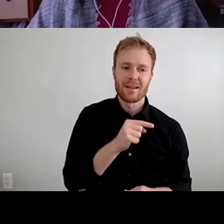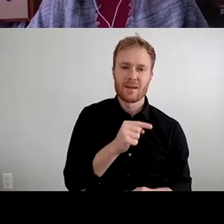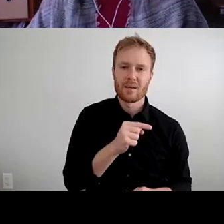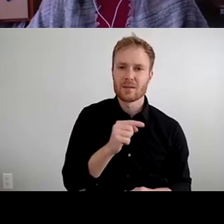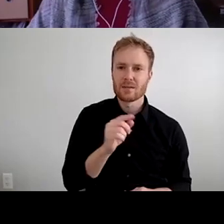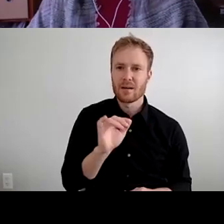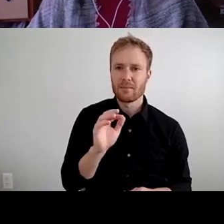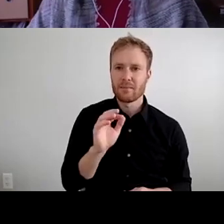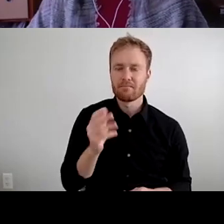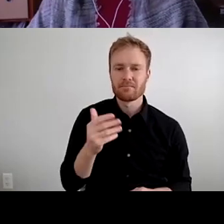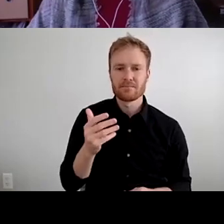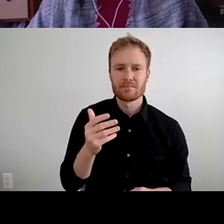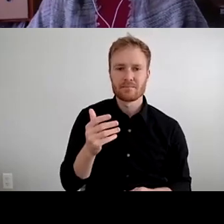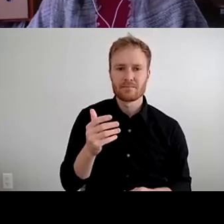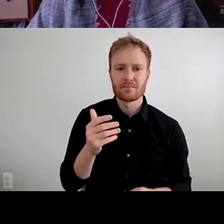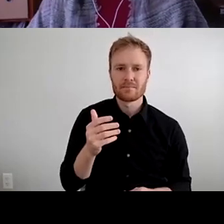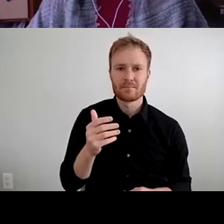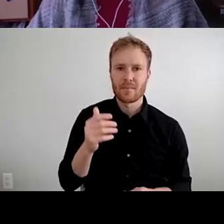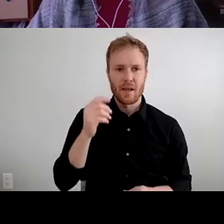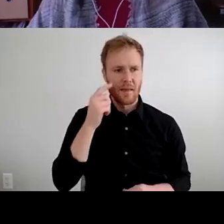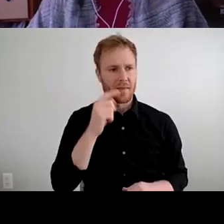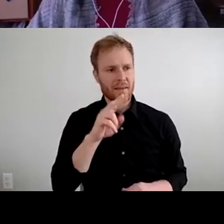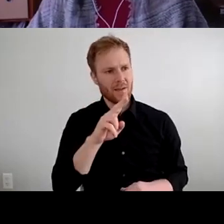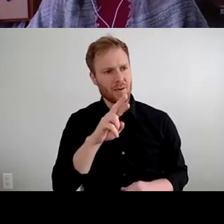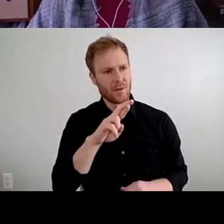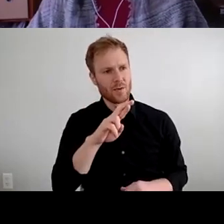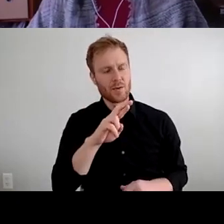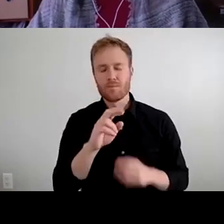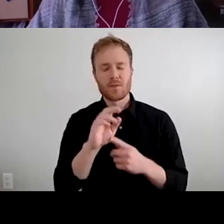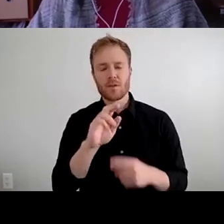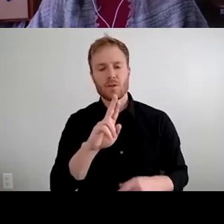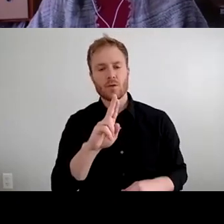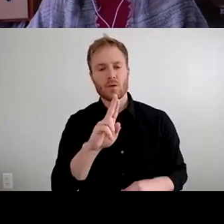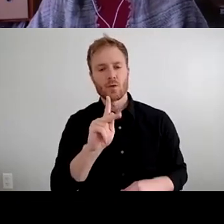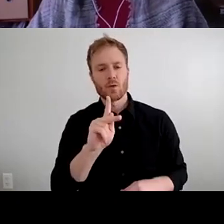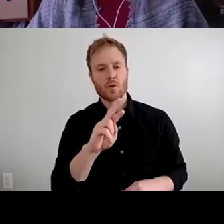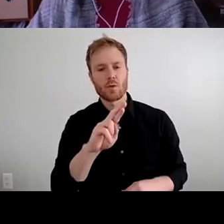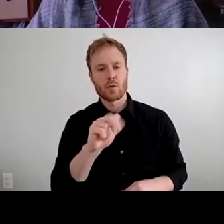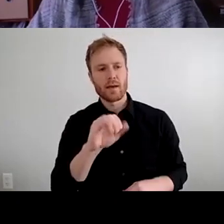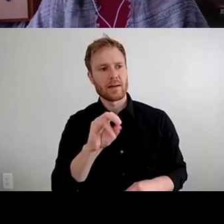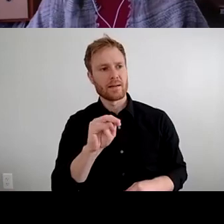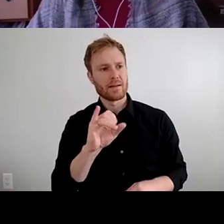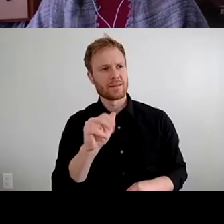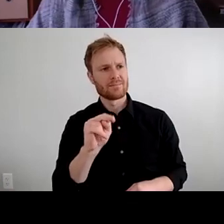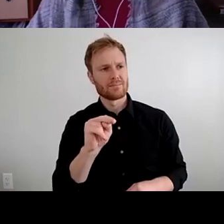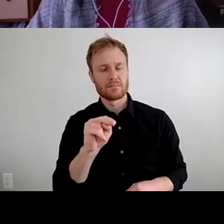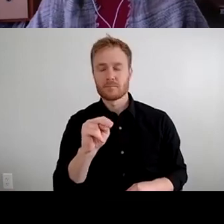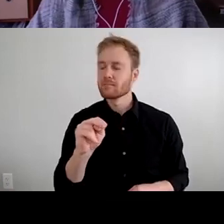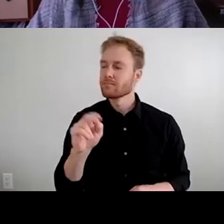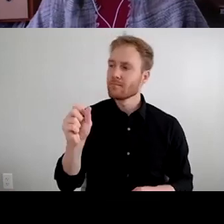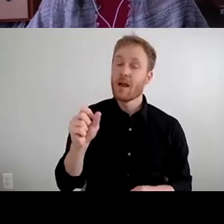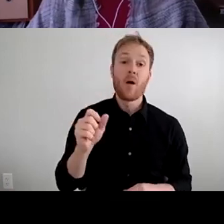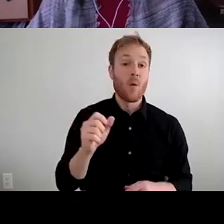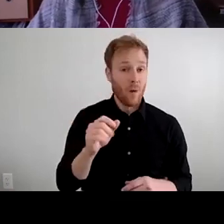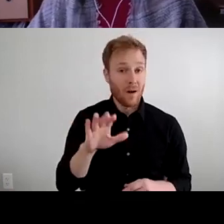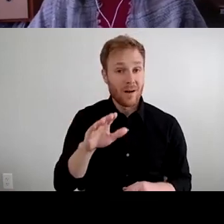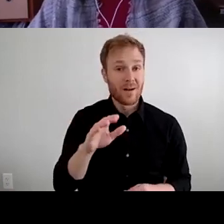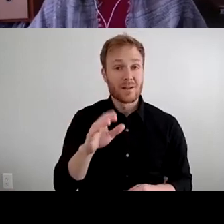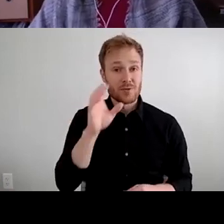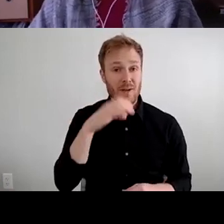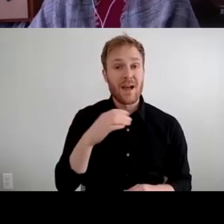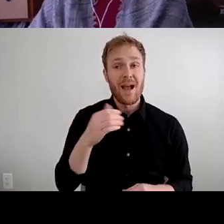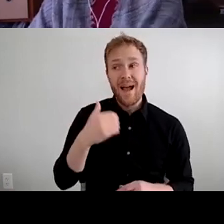he was Polish? Was it Ukrainian or Ukrainian? Was like, yeah. Oddly enough, we do have a sister city